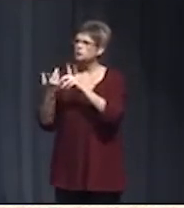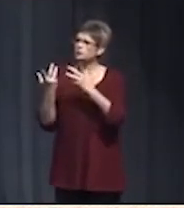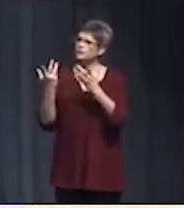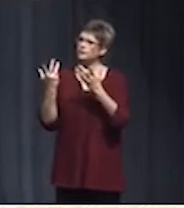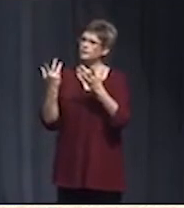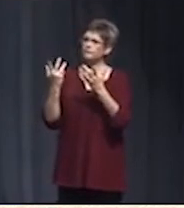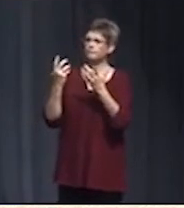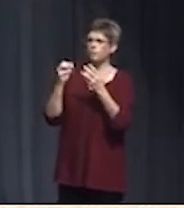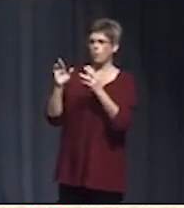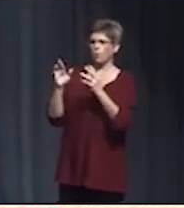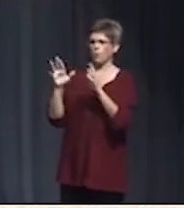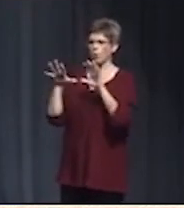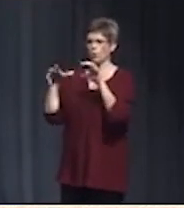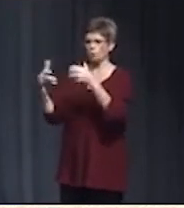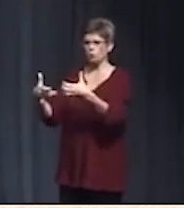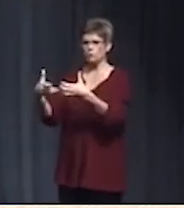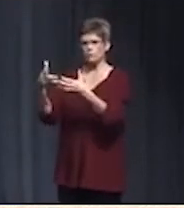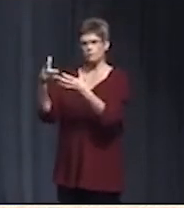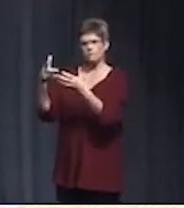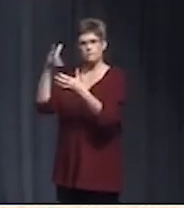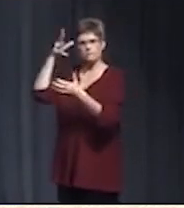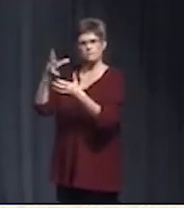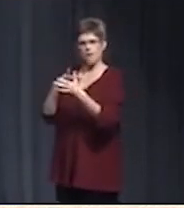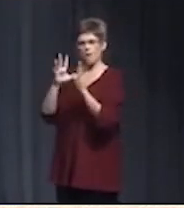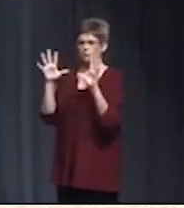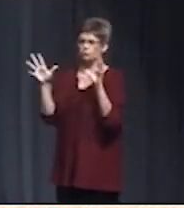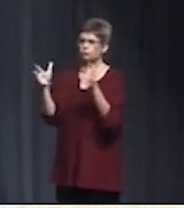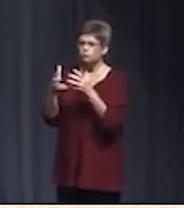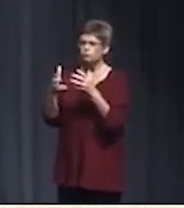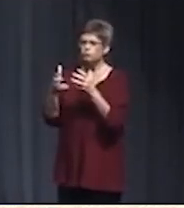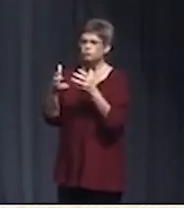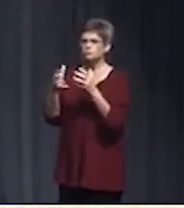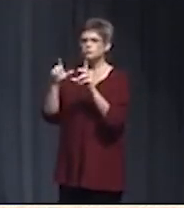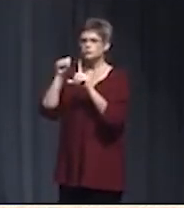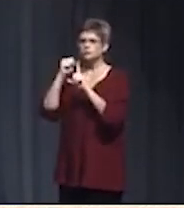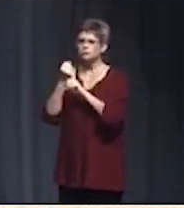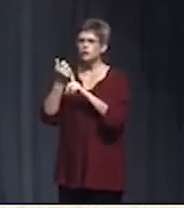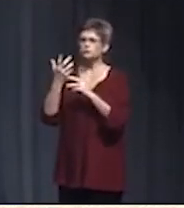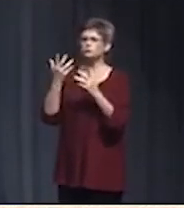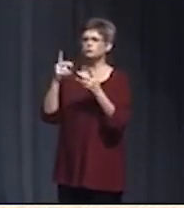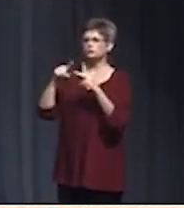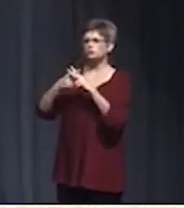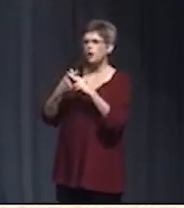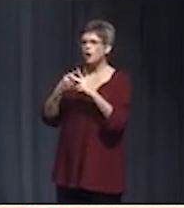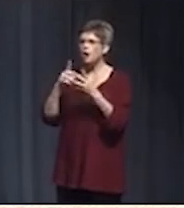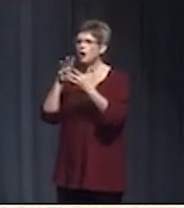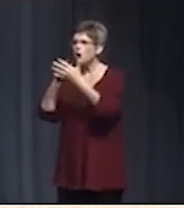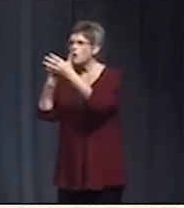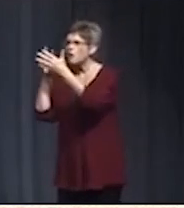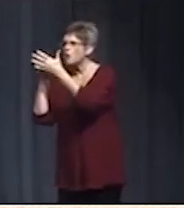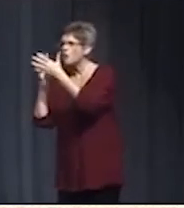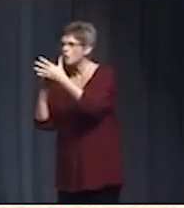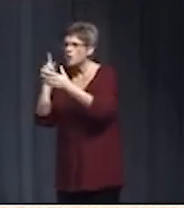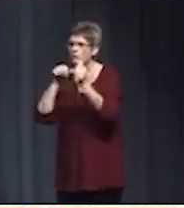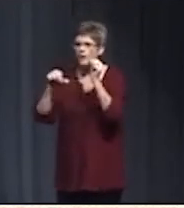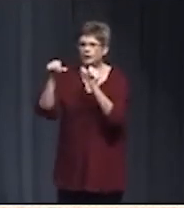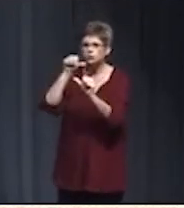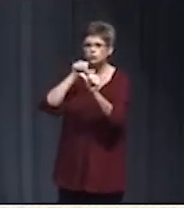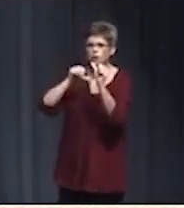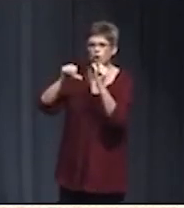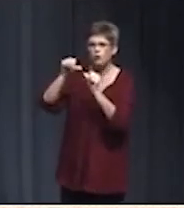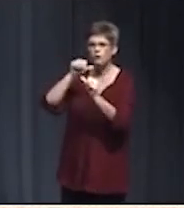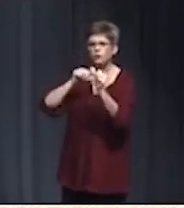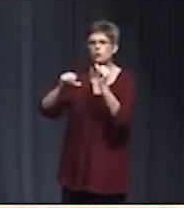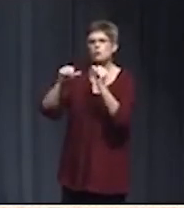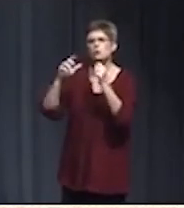dads have a situation where they can begin to get to know each other, eventually they will, somewhere along the line, that conversation